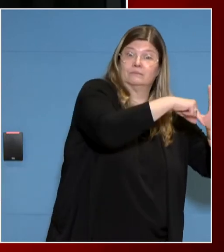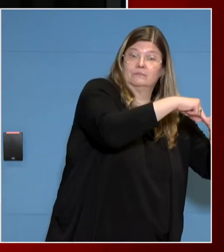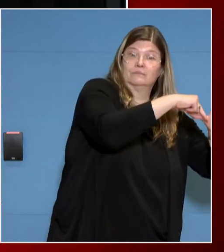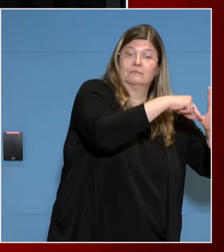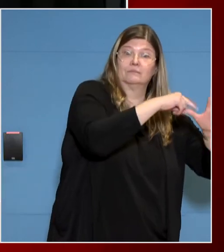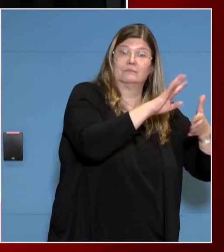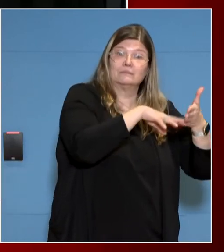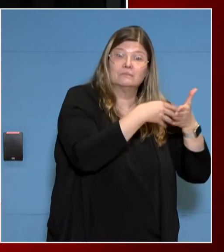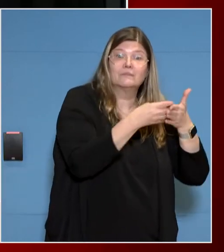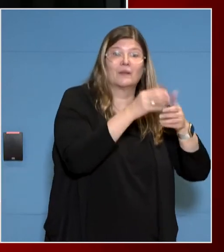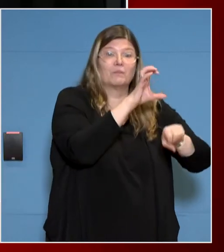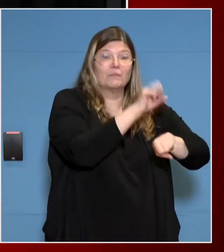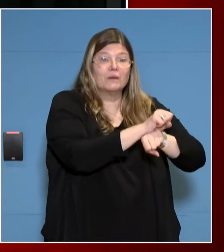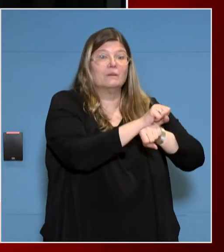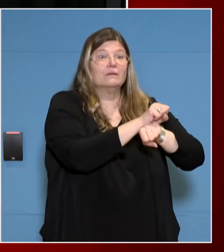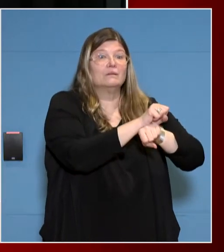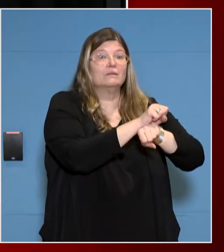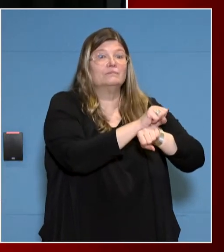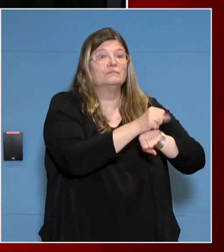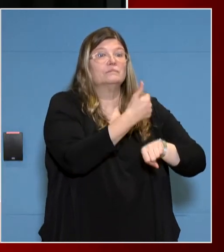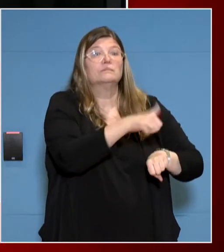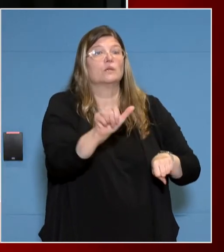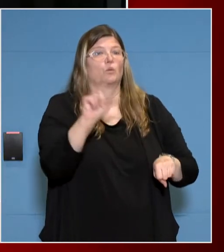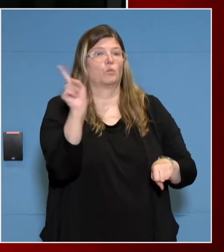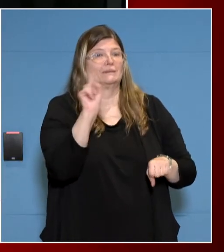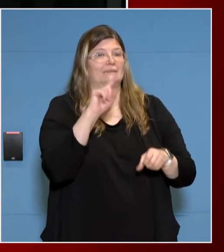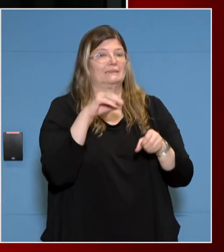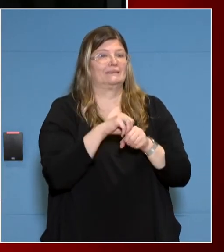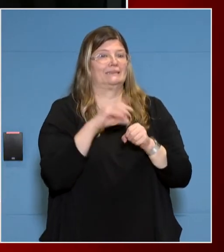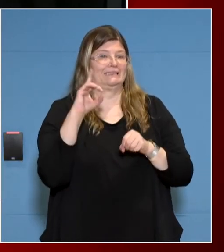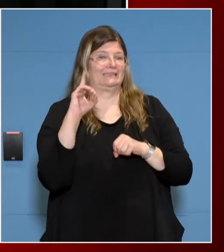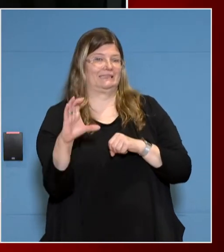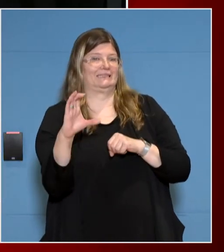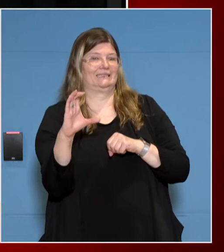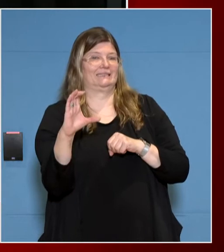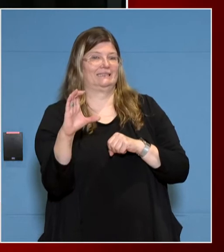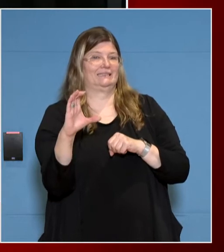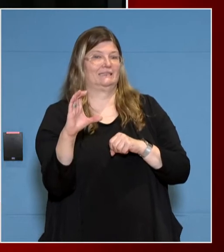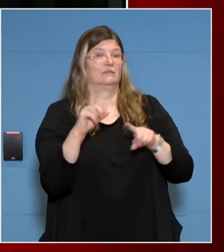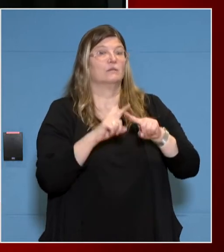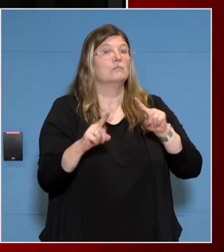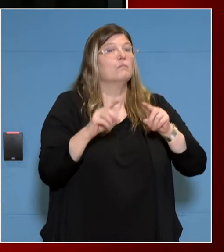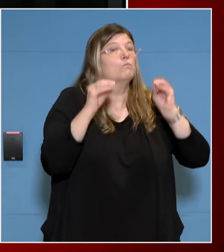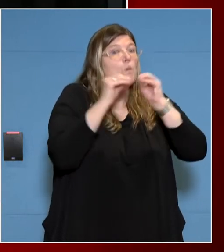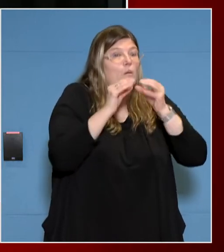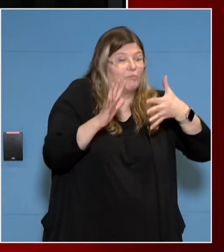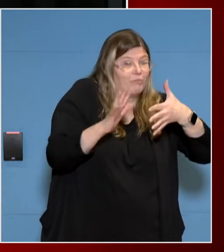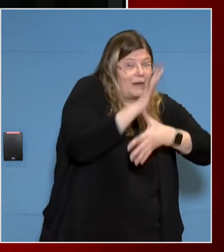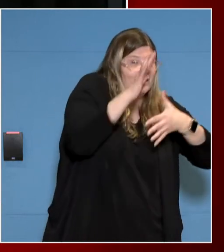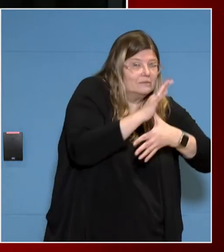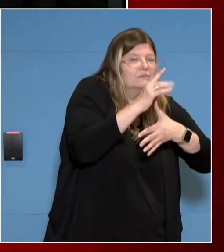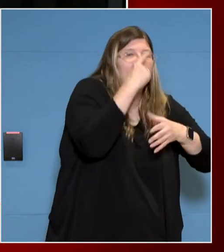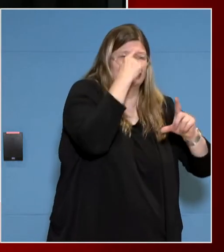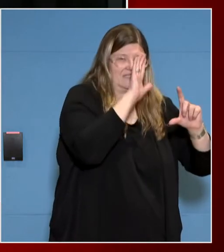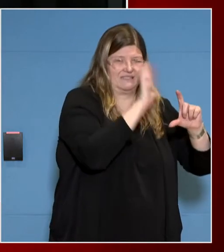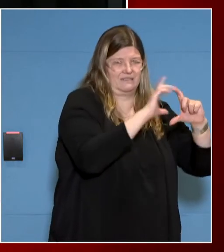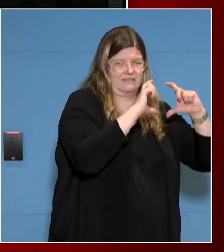city. Okay, and are they limiting, for example, the number of people are they, let's say... You